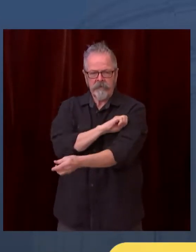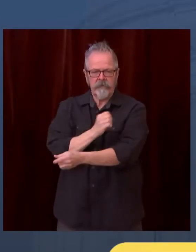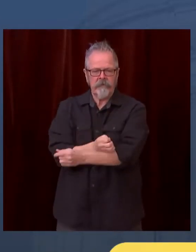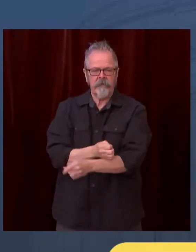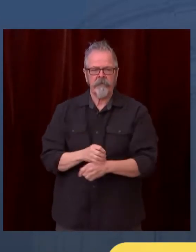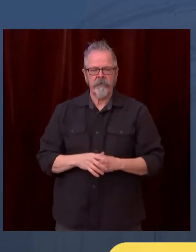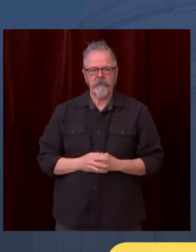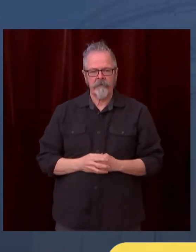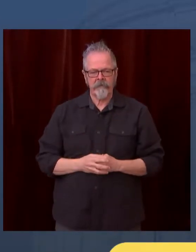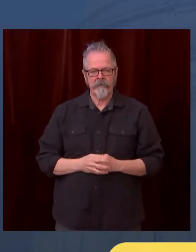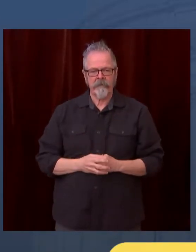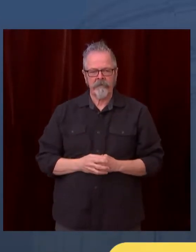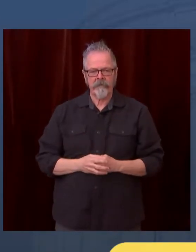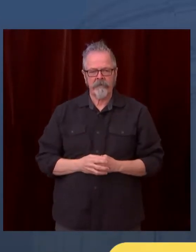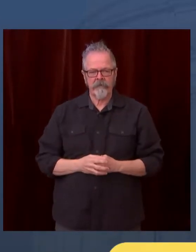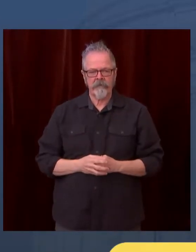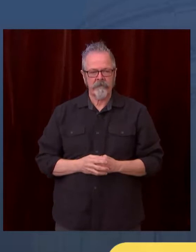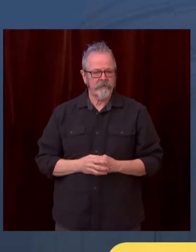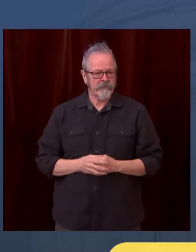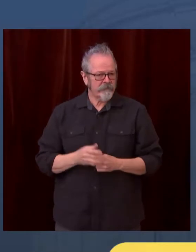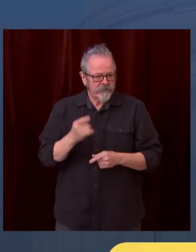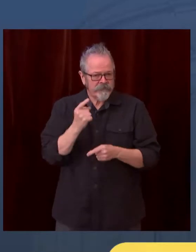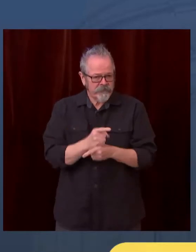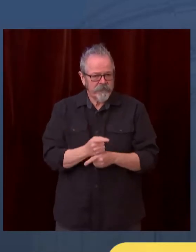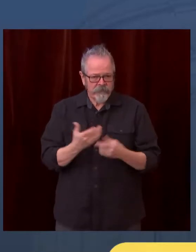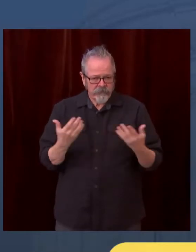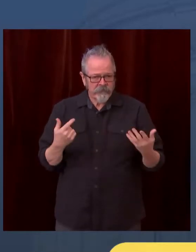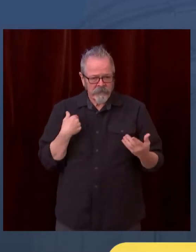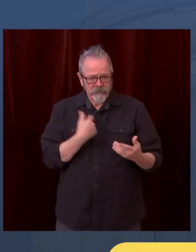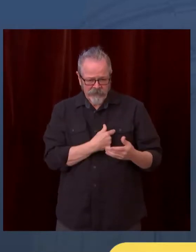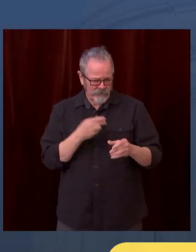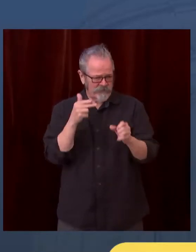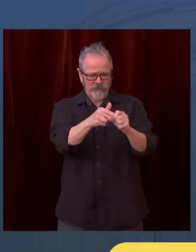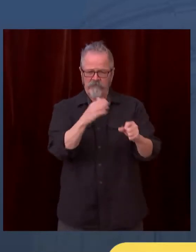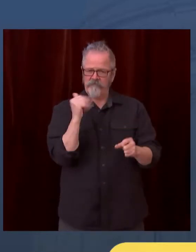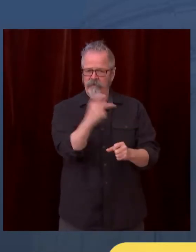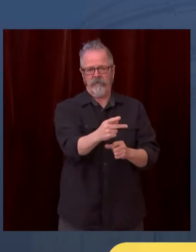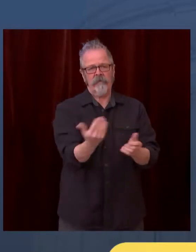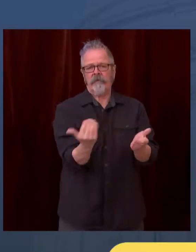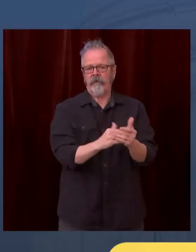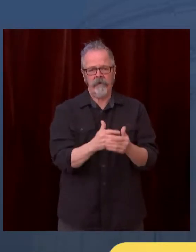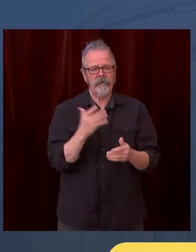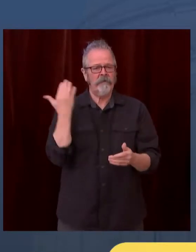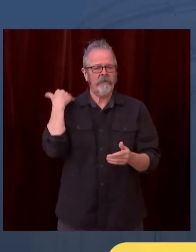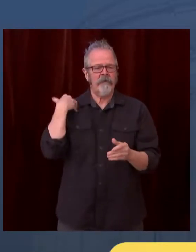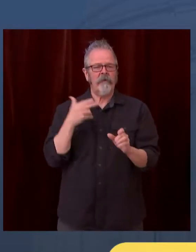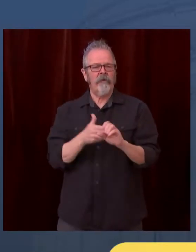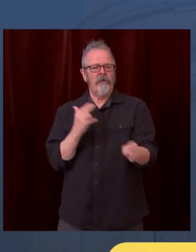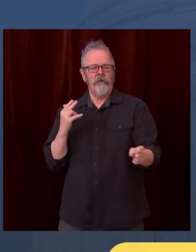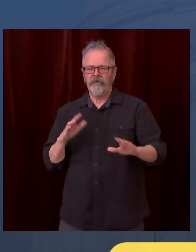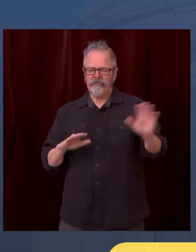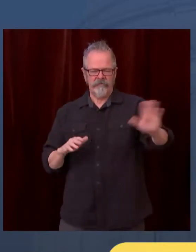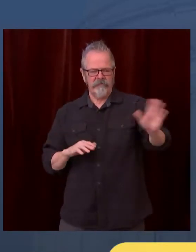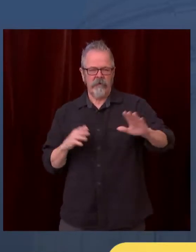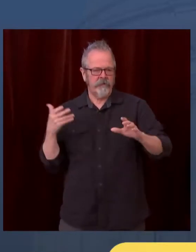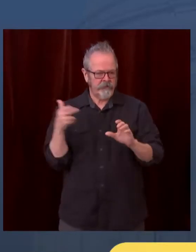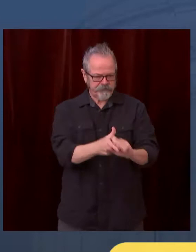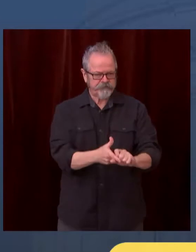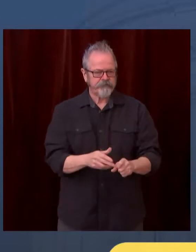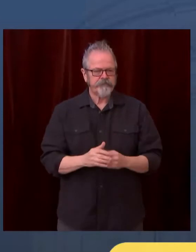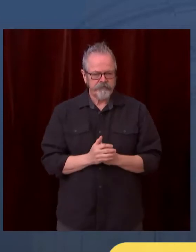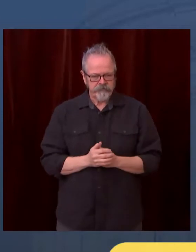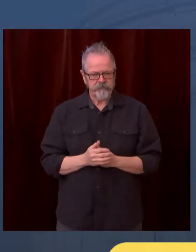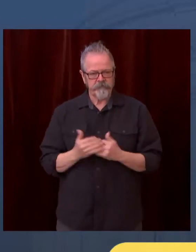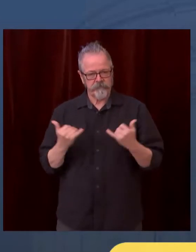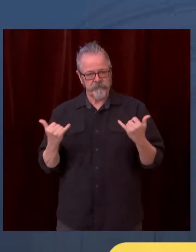regard. Now, it's also a day for action. Today, I'm signing House Bill 1368, which